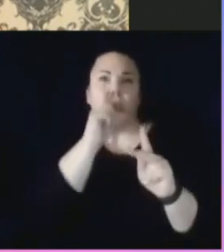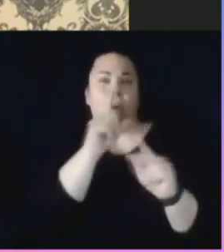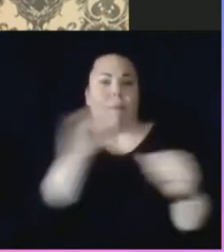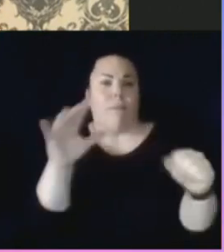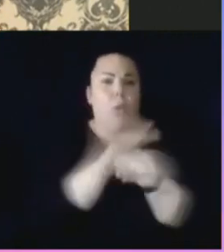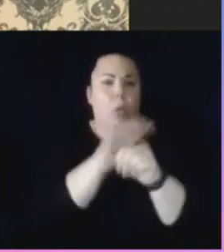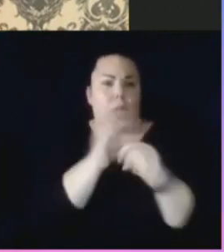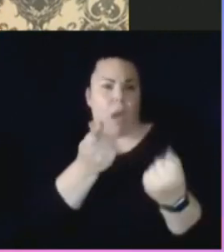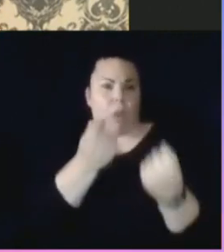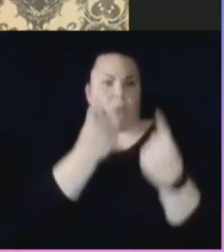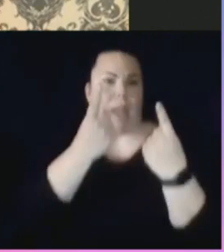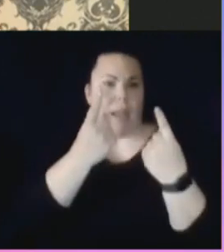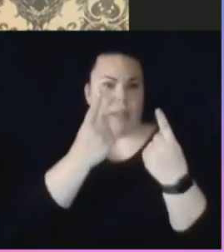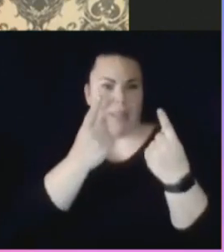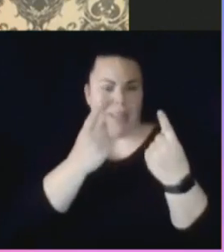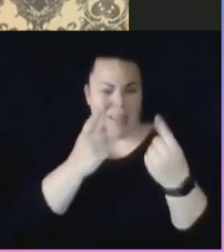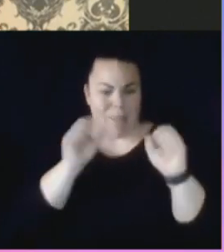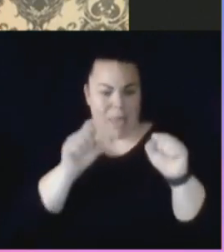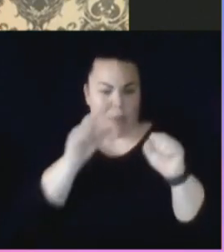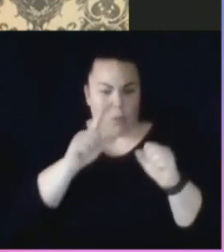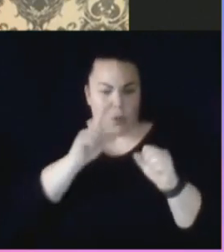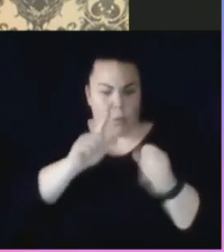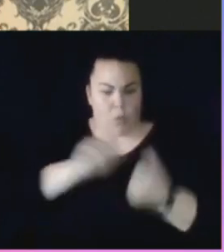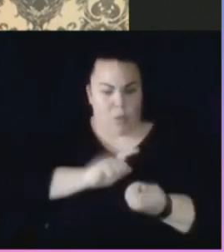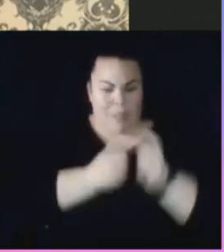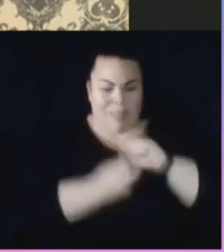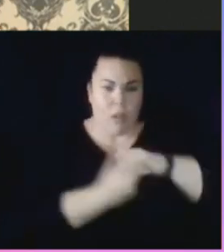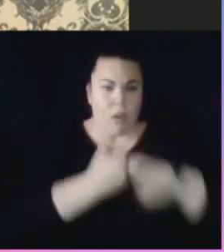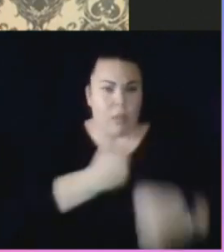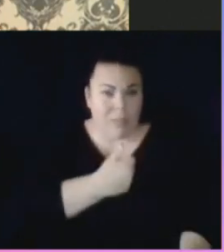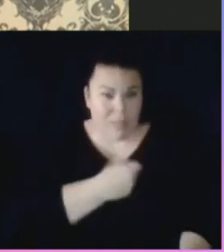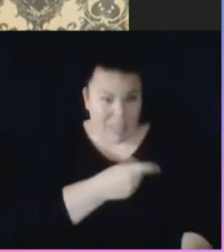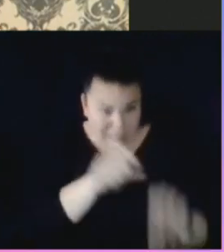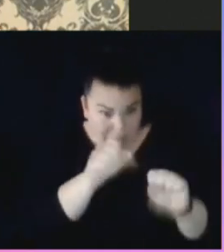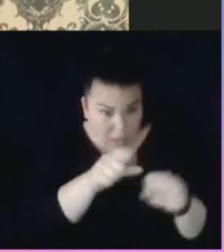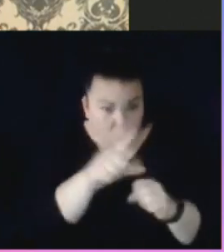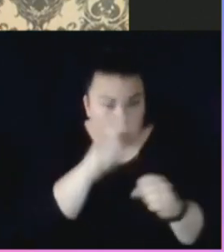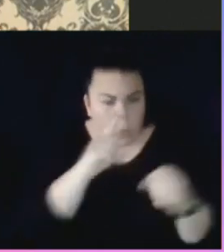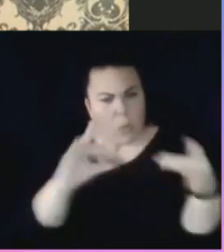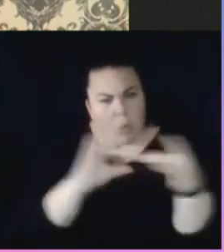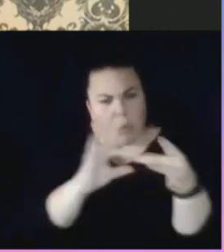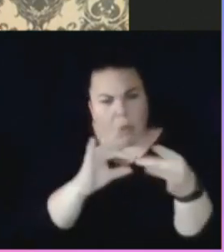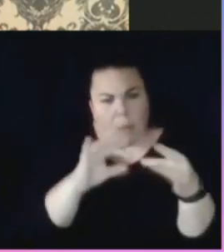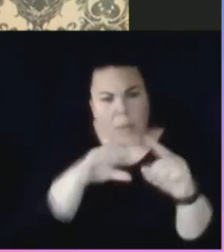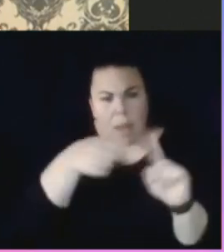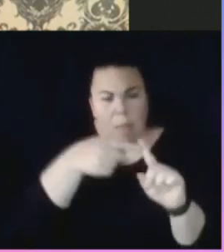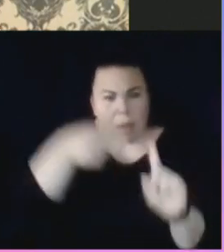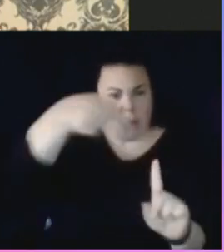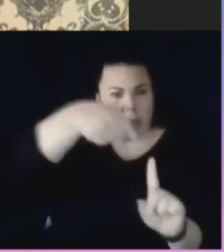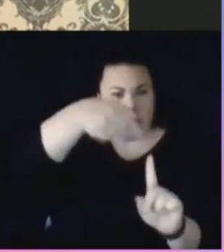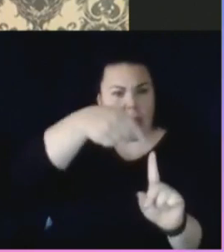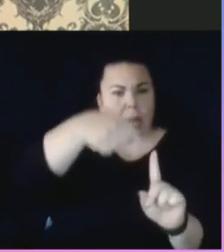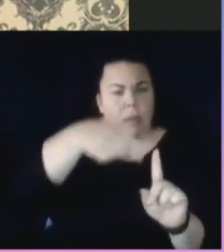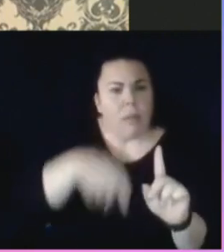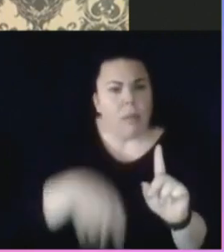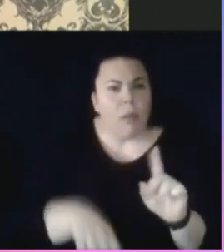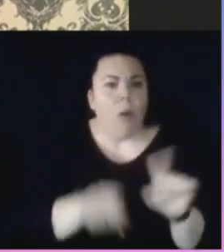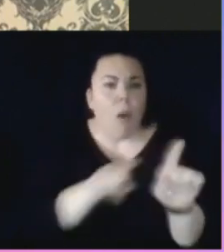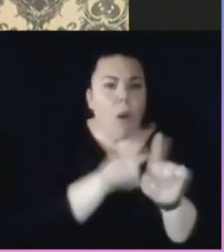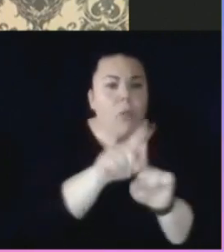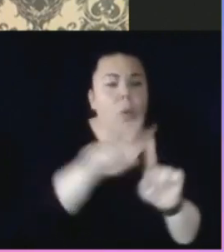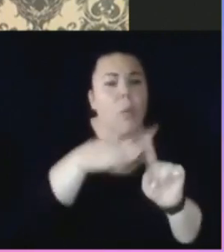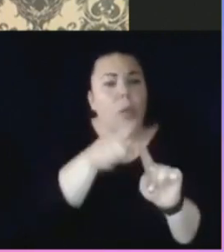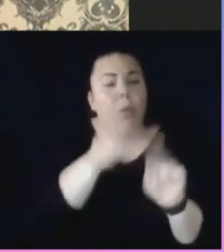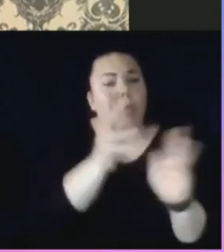ability for us to manifest ourselves. And can you talk about that? And I mean, you do a lot of speaking to young people across the